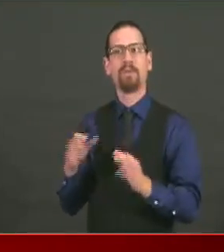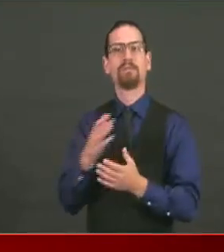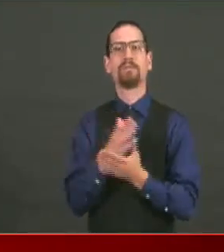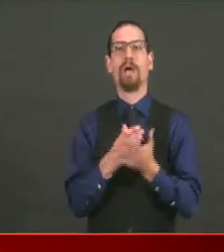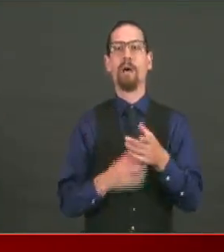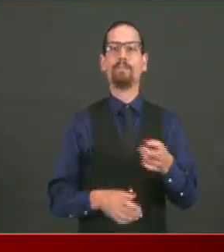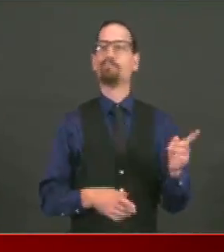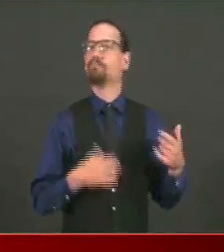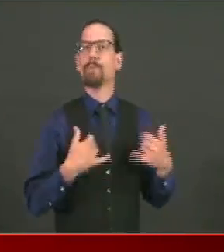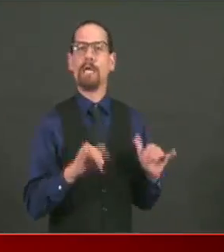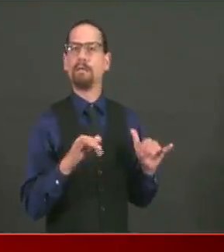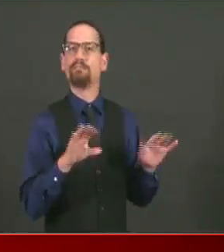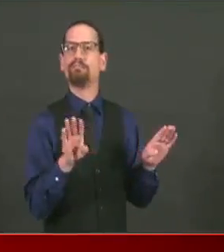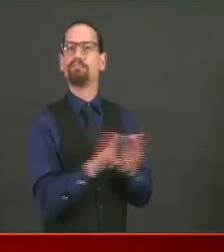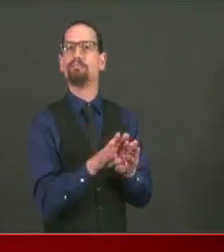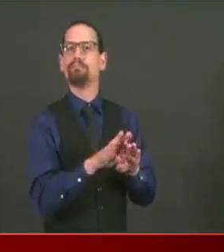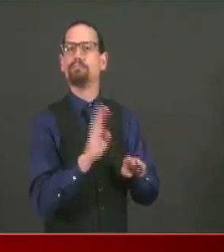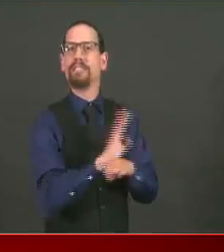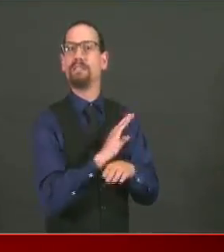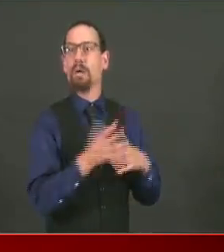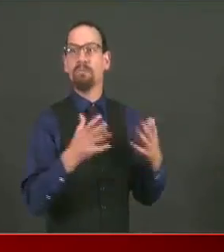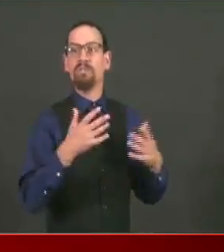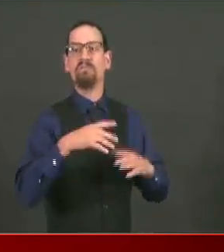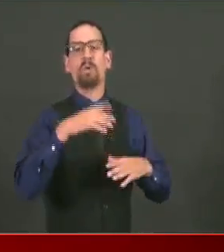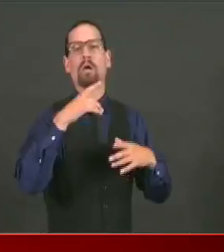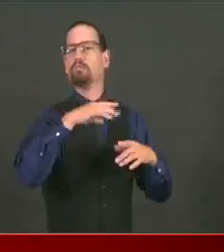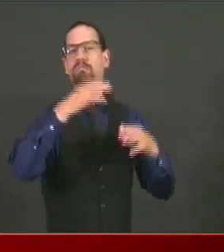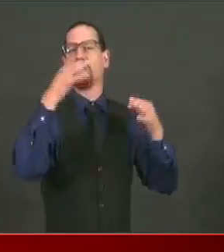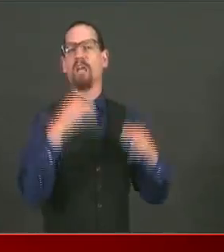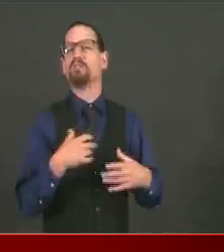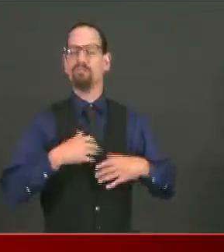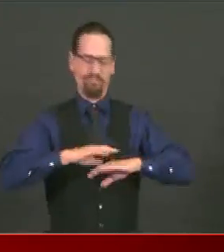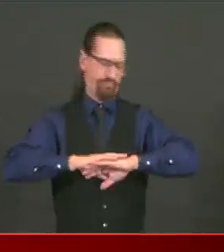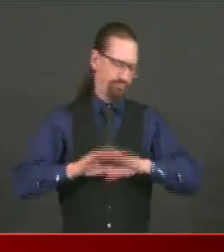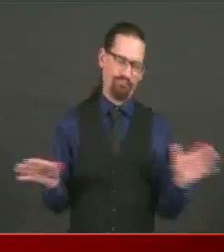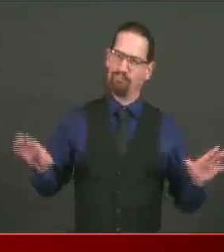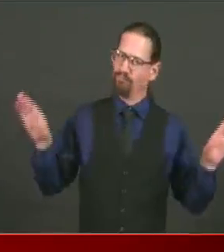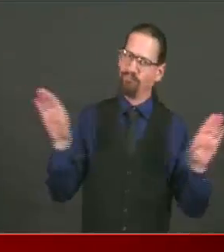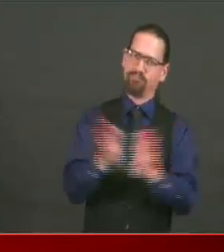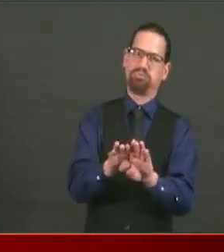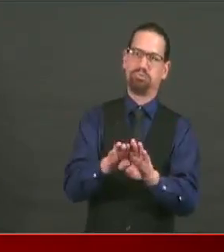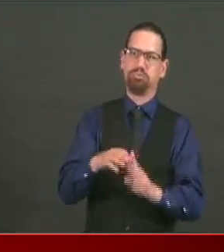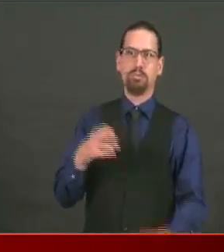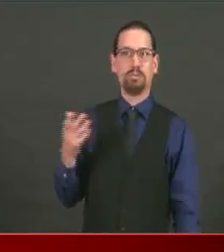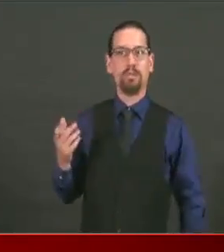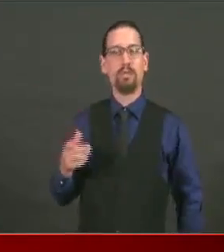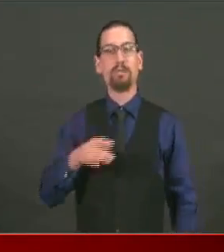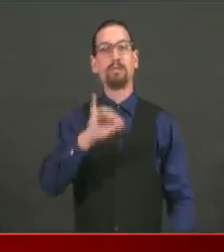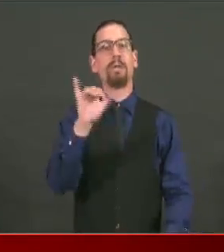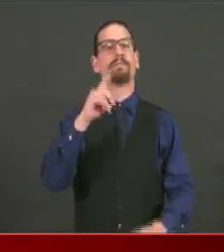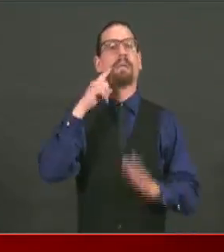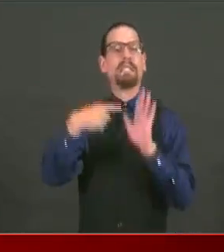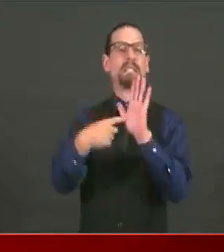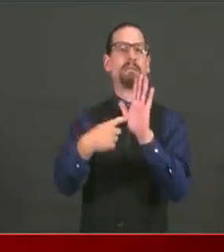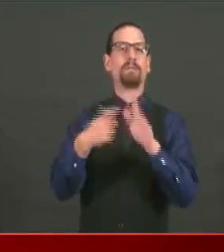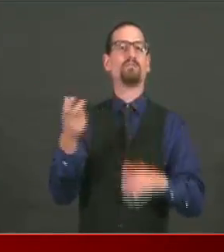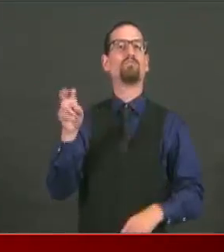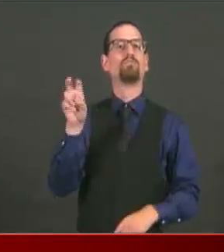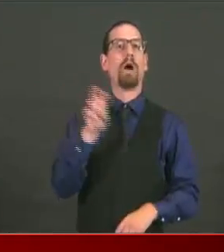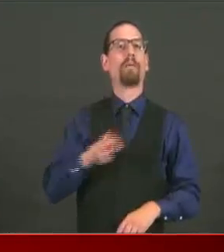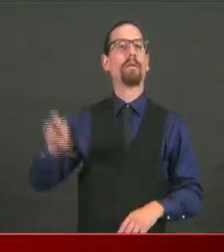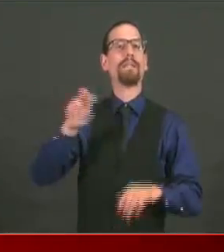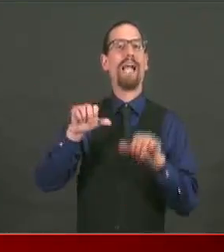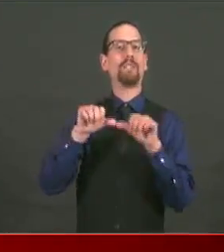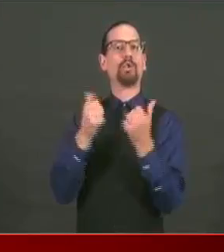clear path forward. So if you're a travel agent or a big event planner, and this